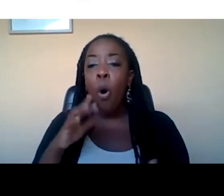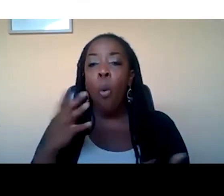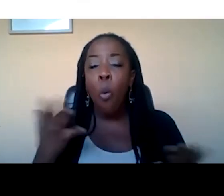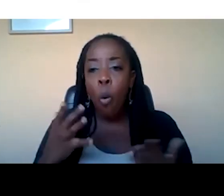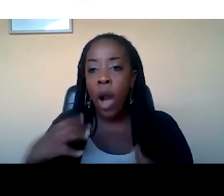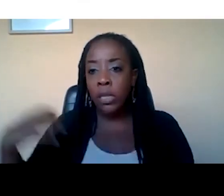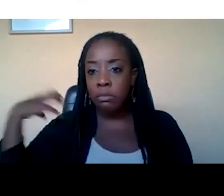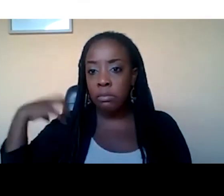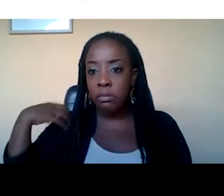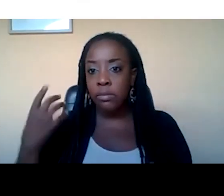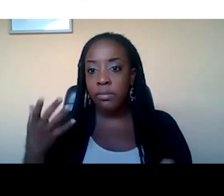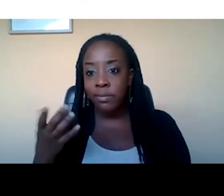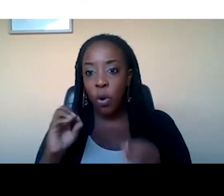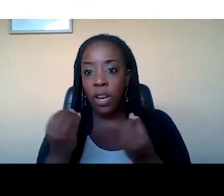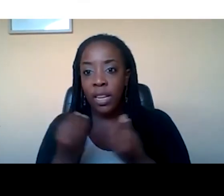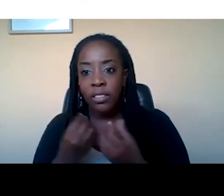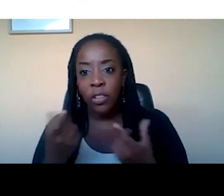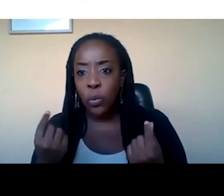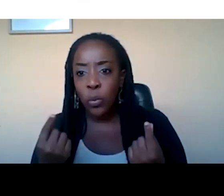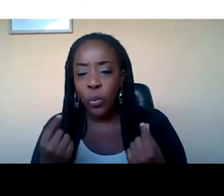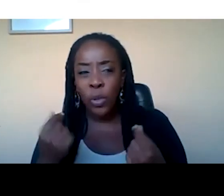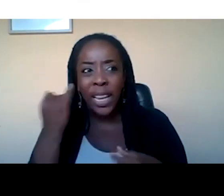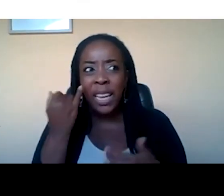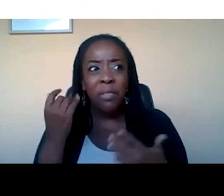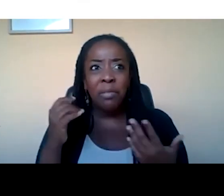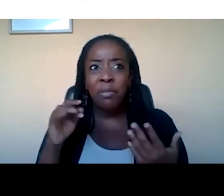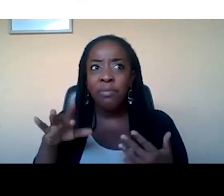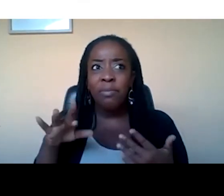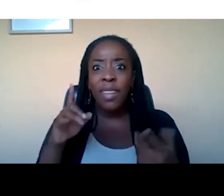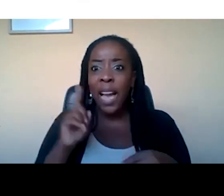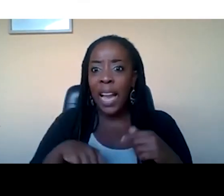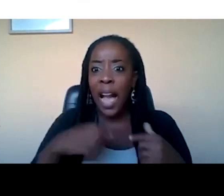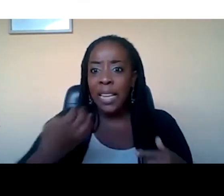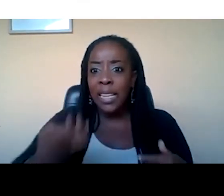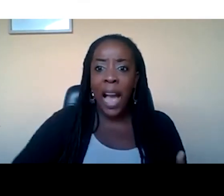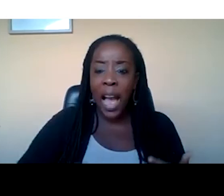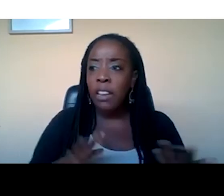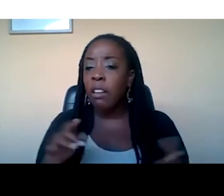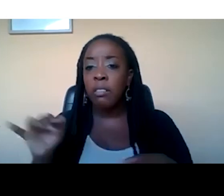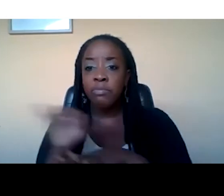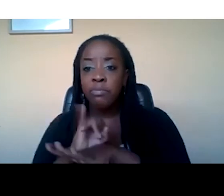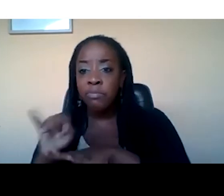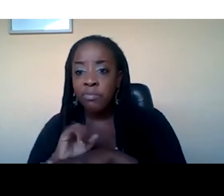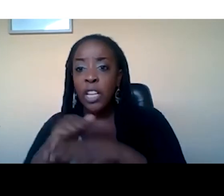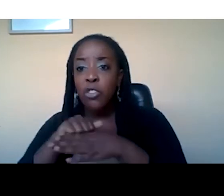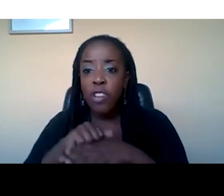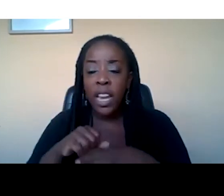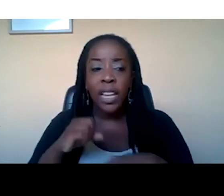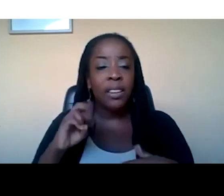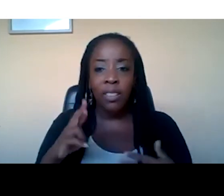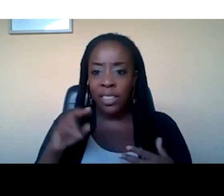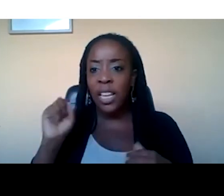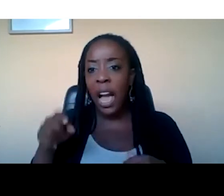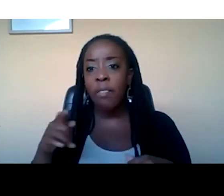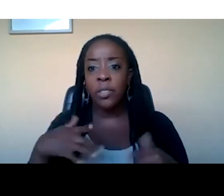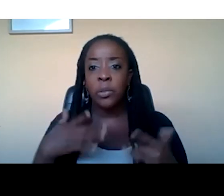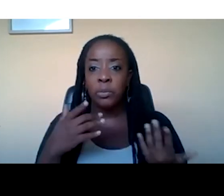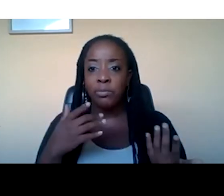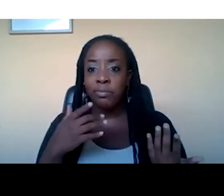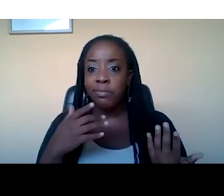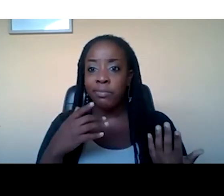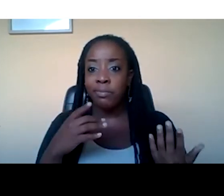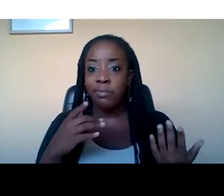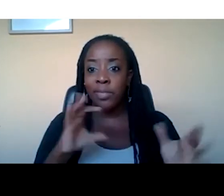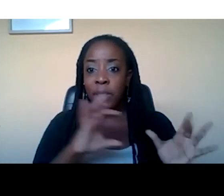provide the spaces for the internships and the apprenticeships, you are still you're a critical part of that bridge, or reaching into the schools